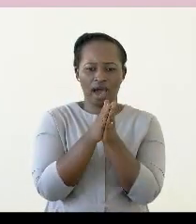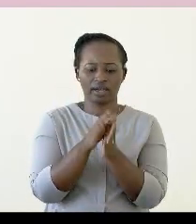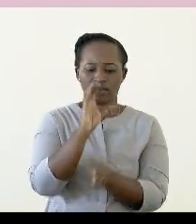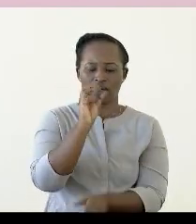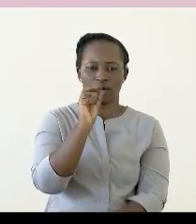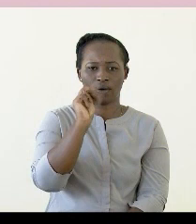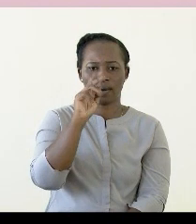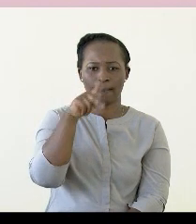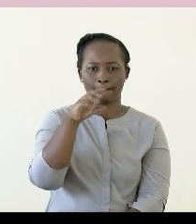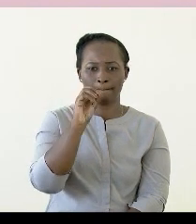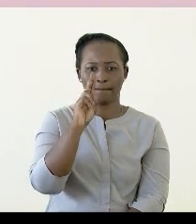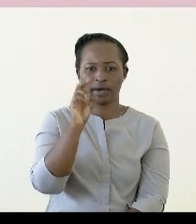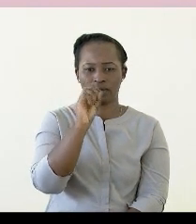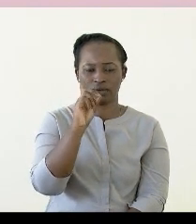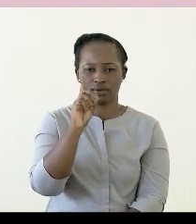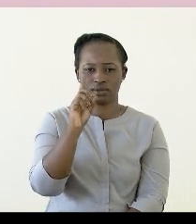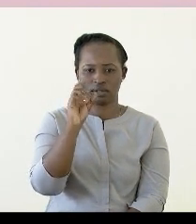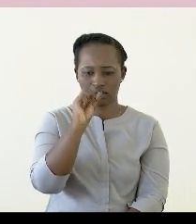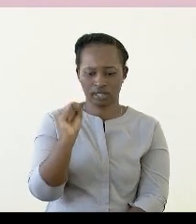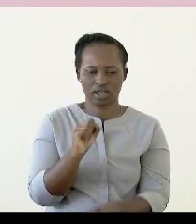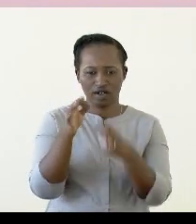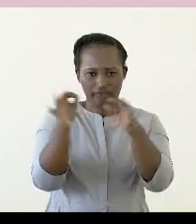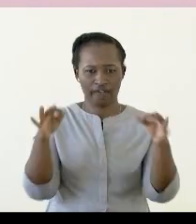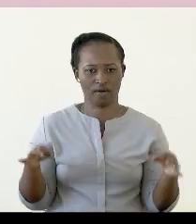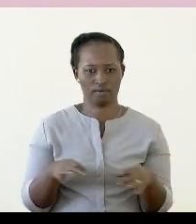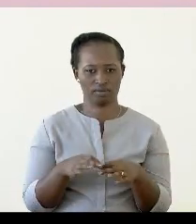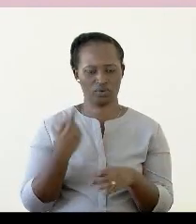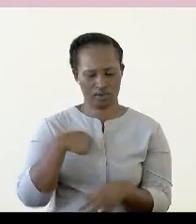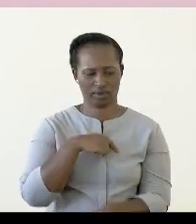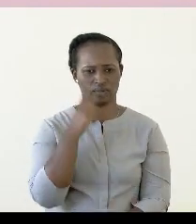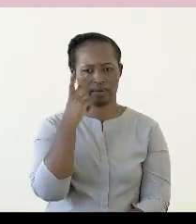Why do radicals and compounds form? We have seen this.